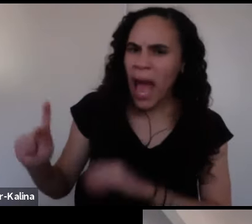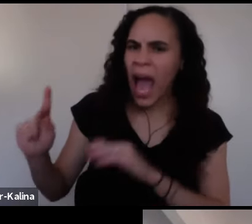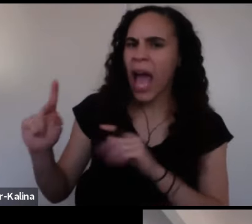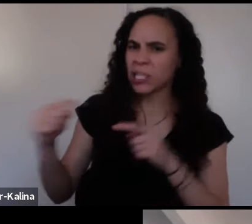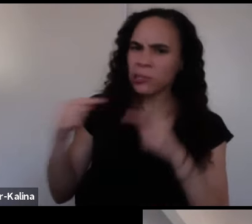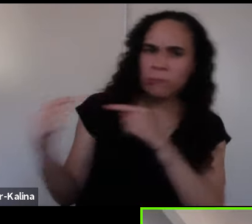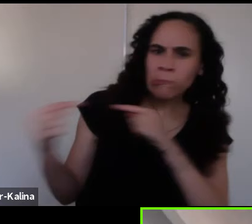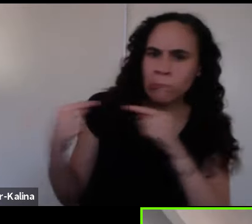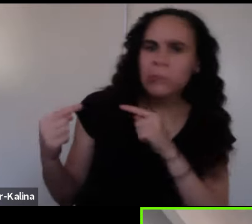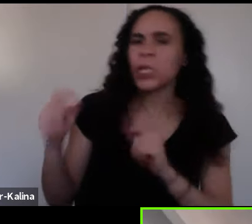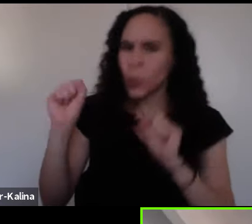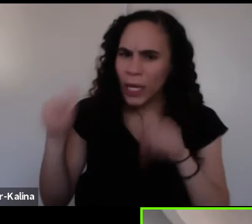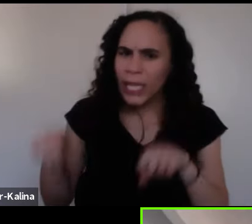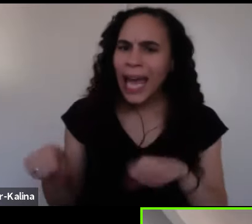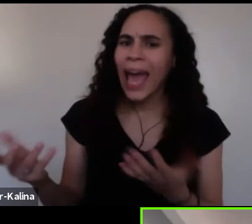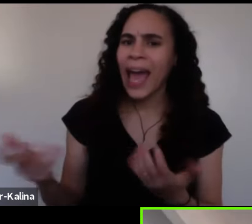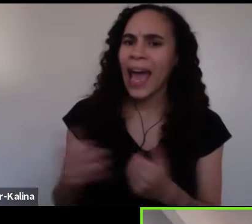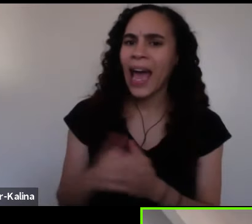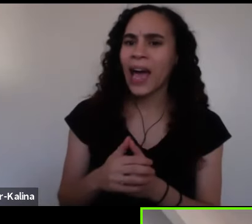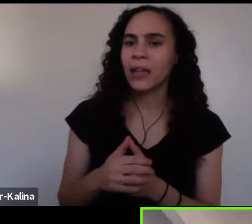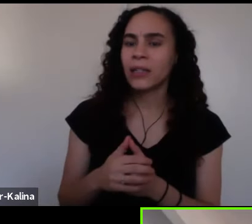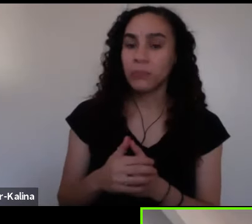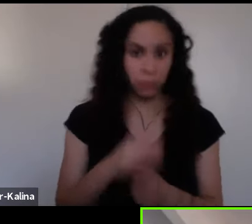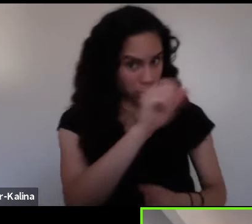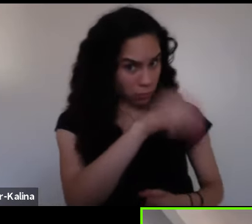think. Yeah, it is. I mean, it's a relationship.